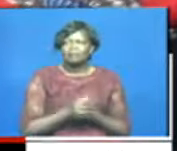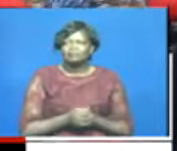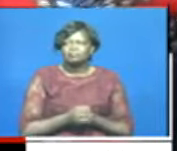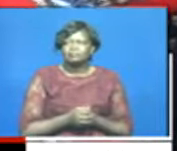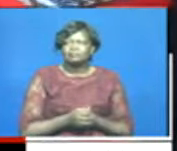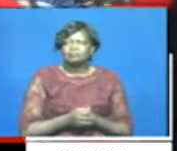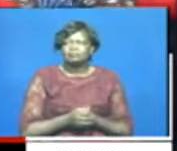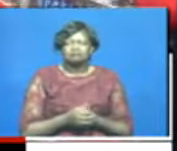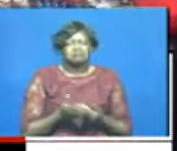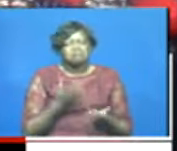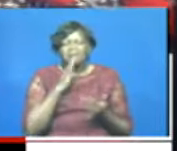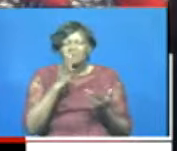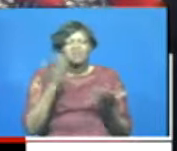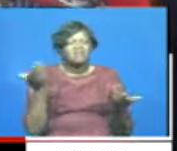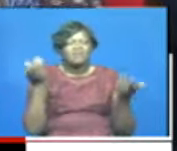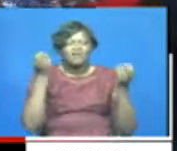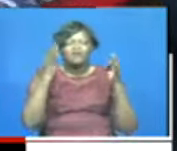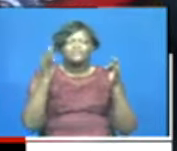Unless you have exhausted